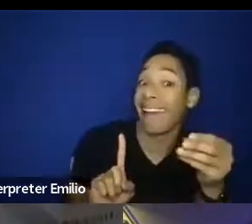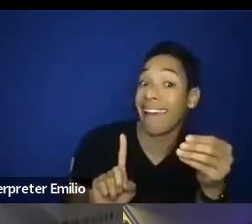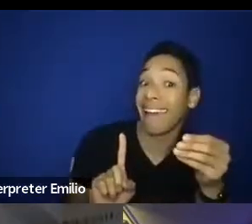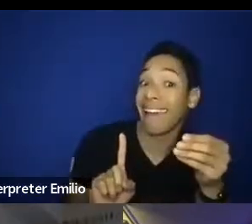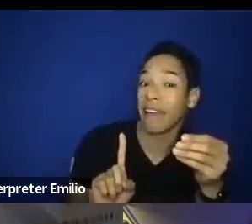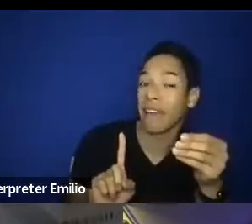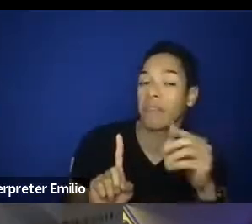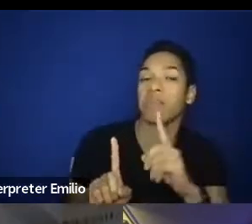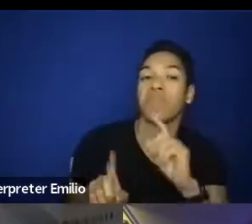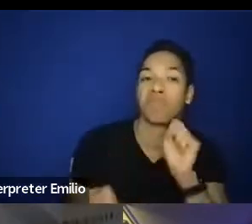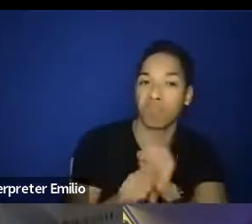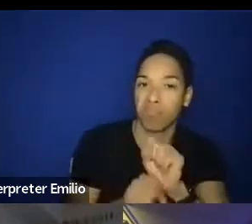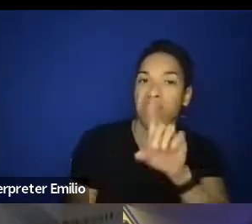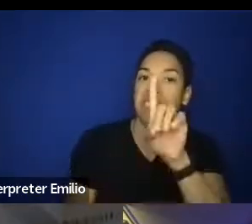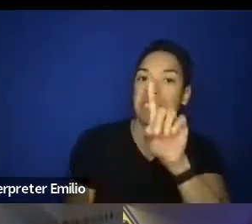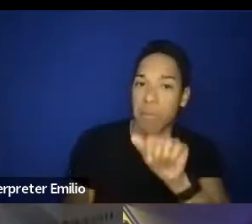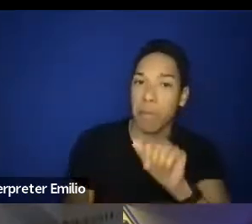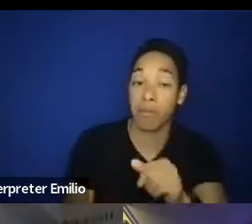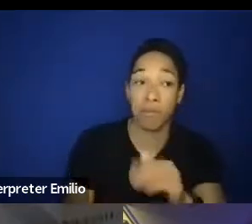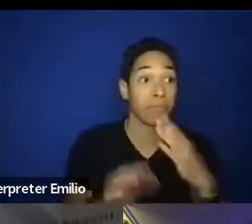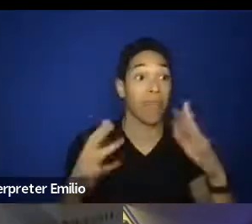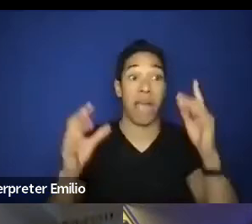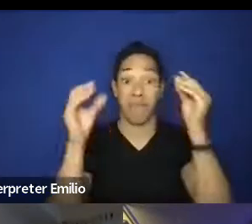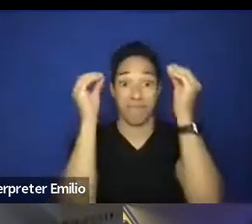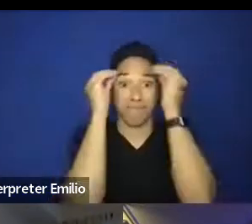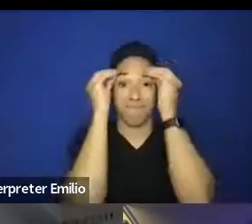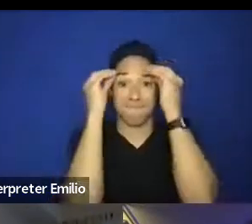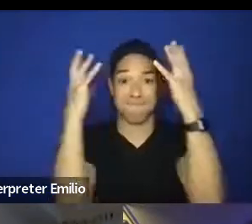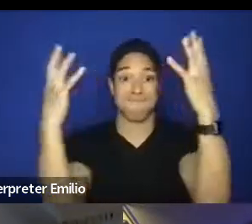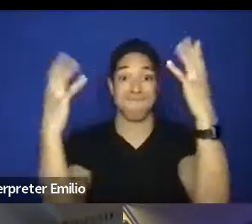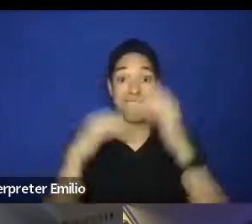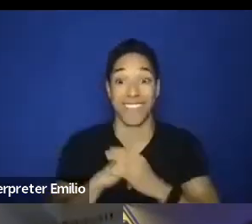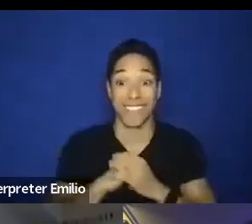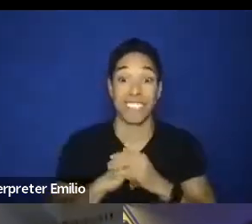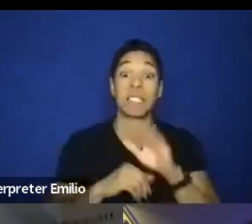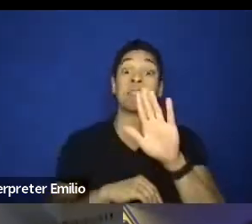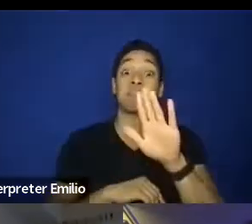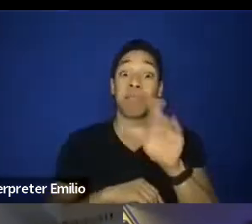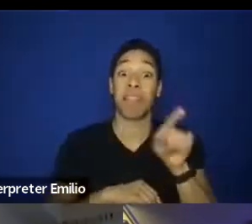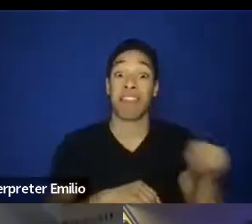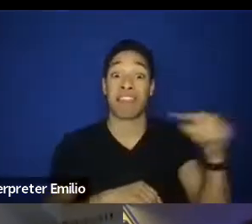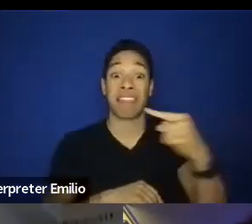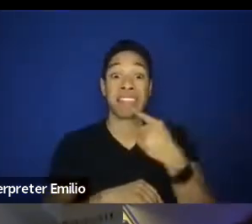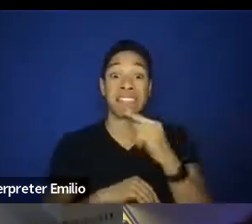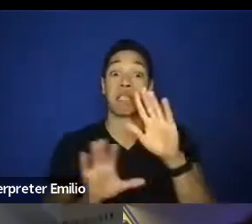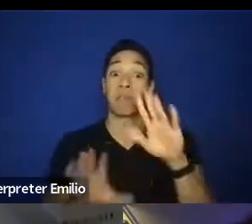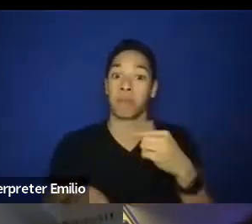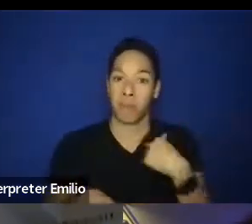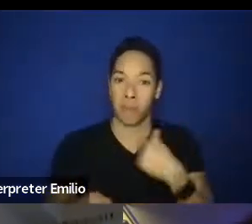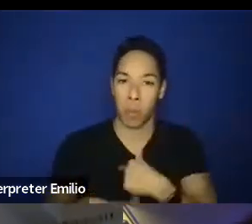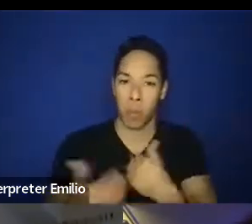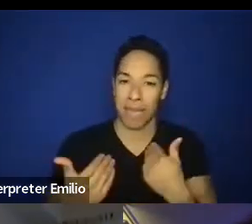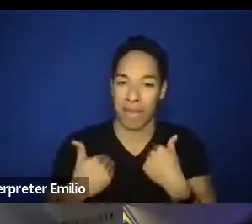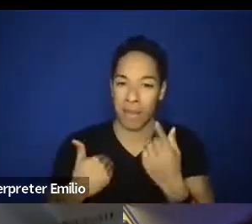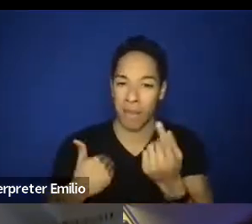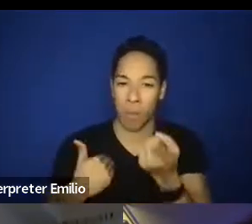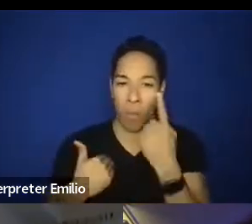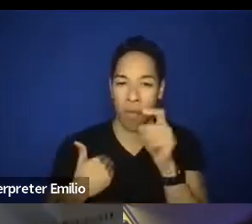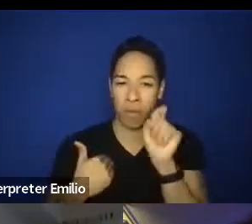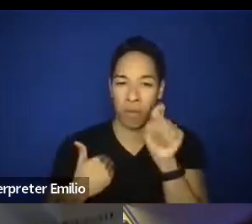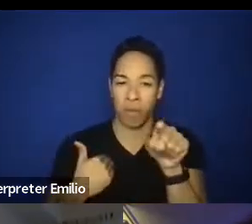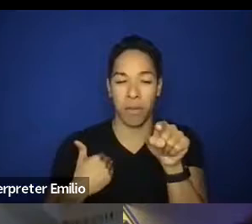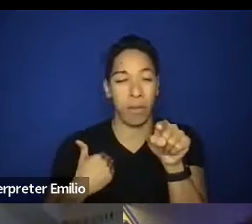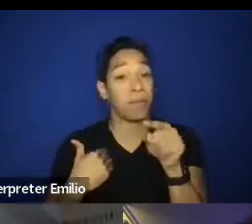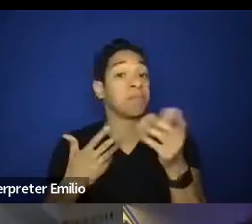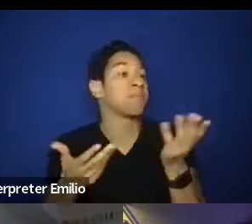actually disabled. And I was like, wow, mind blown again. And they were like, we have one question for you. And I was like, what can I help you with? And